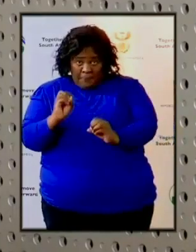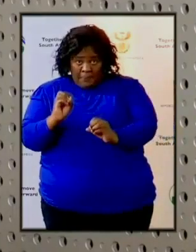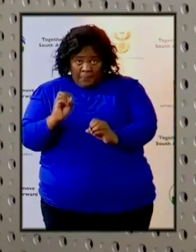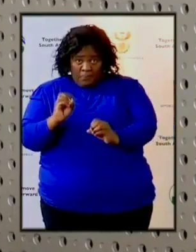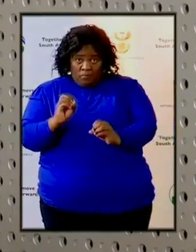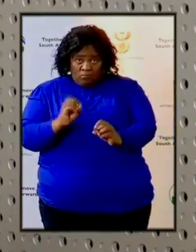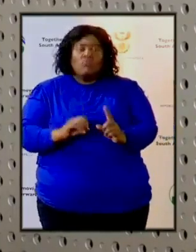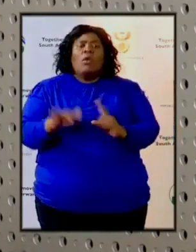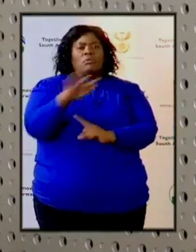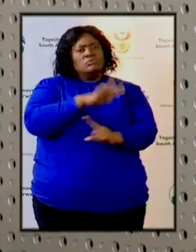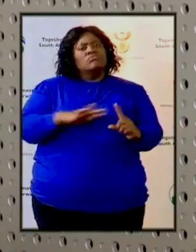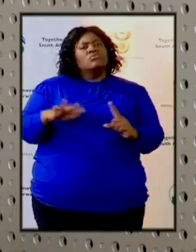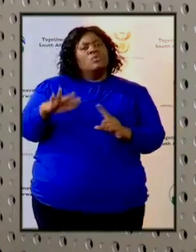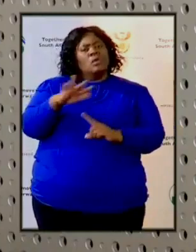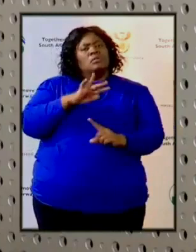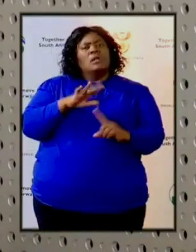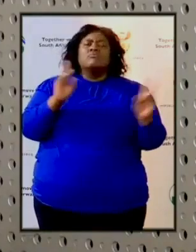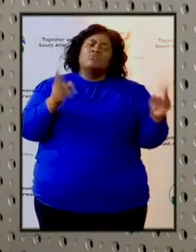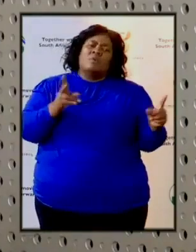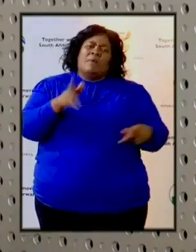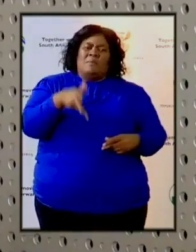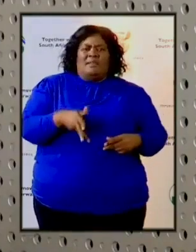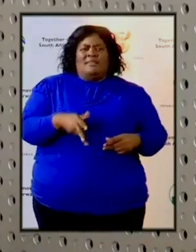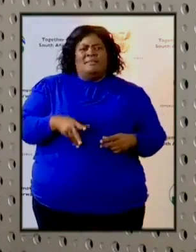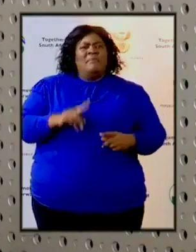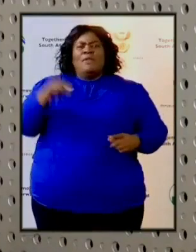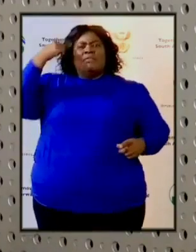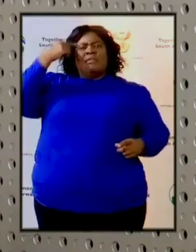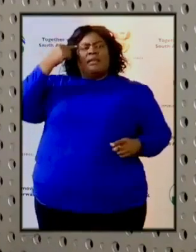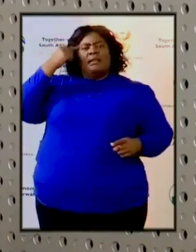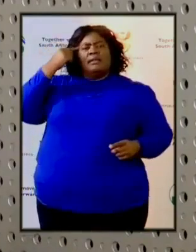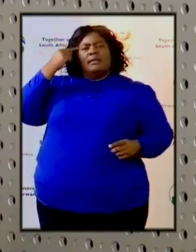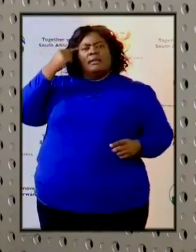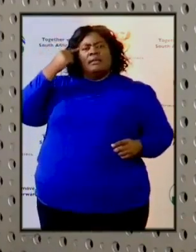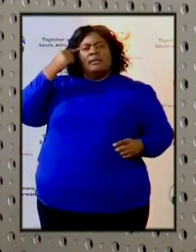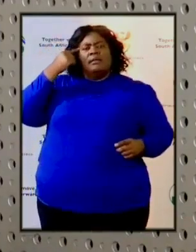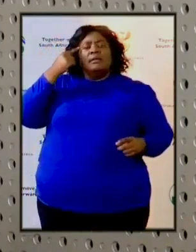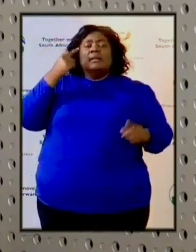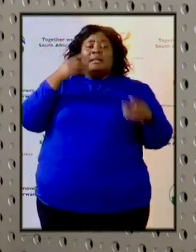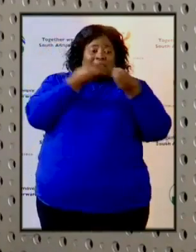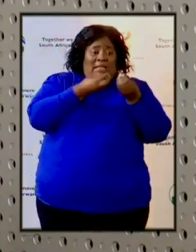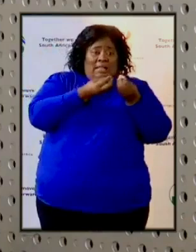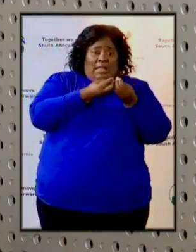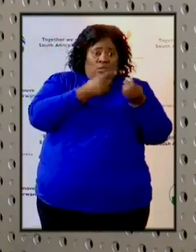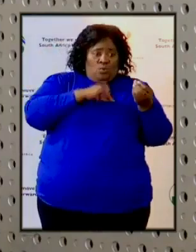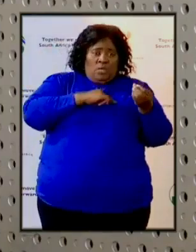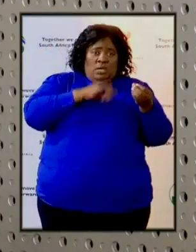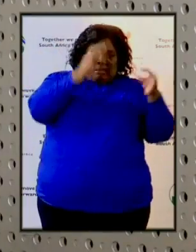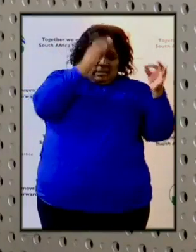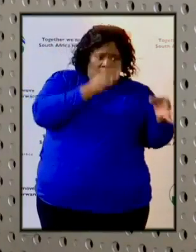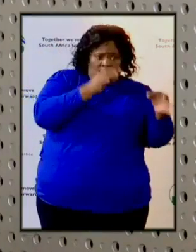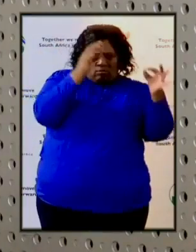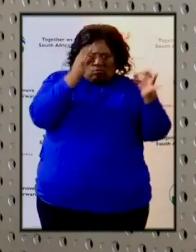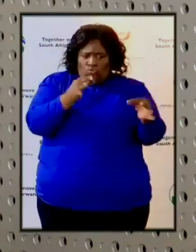might come to normal. I don't think we can say the measures that are being taken to save people's